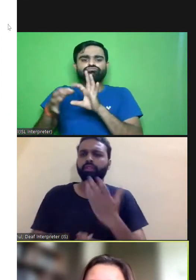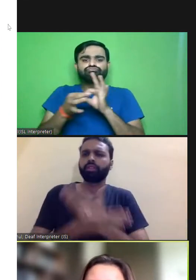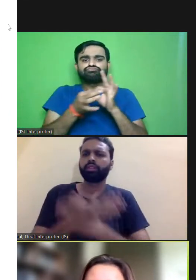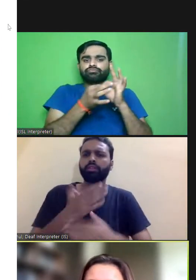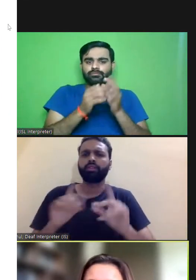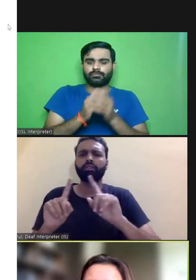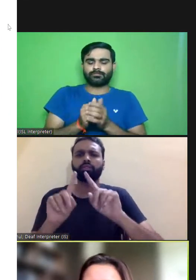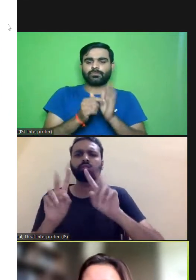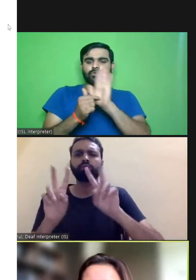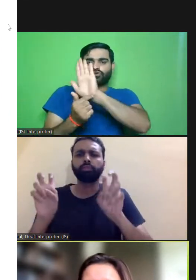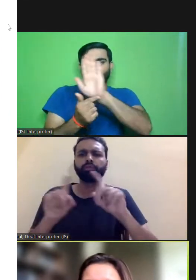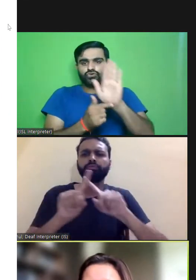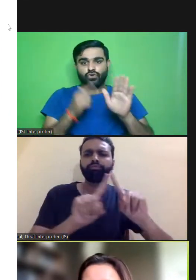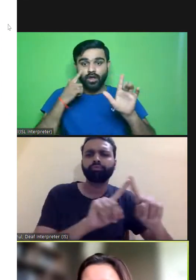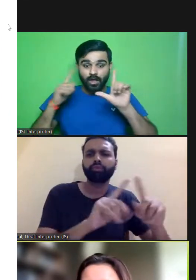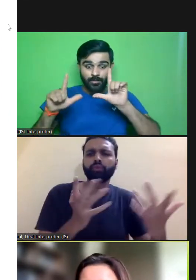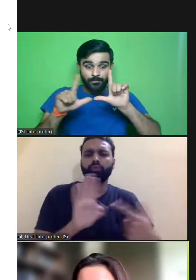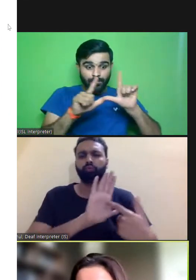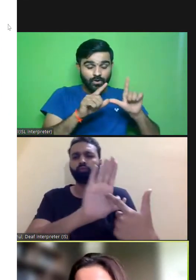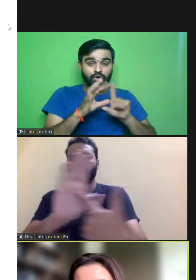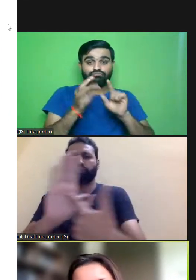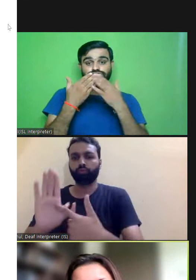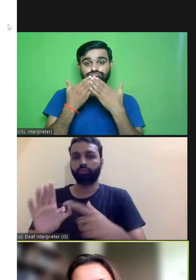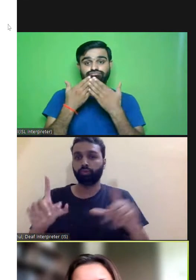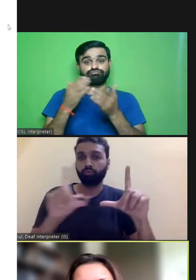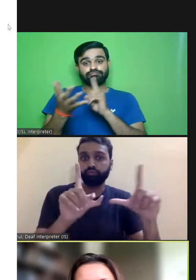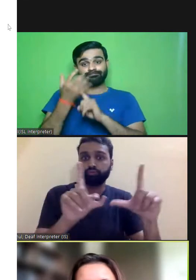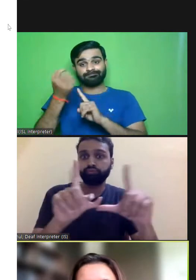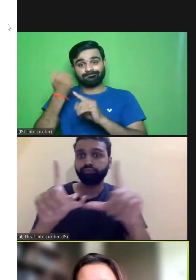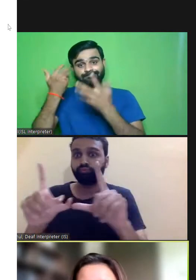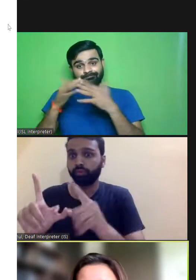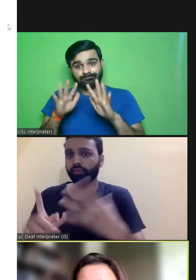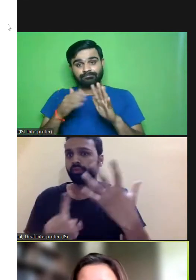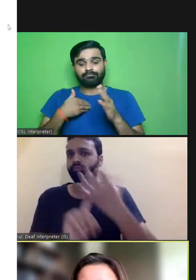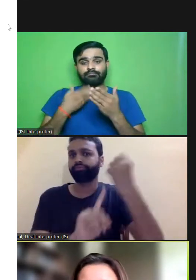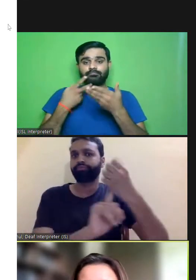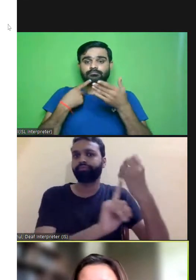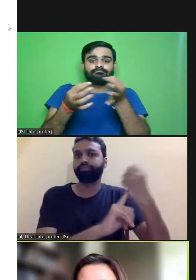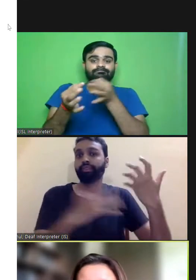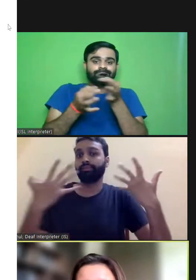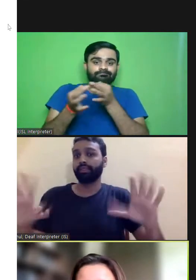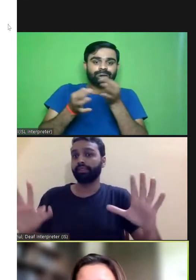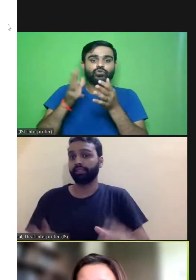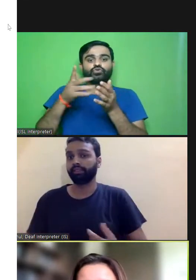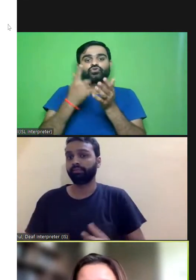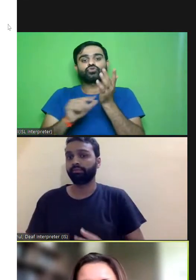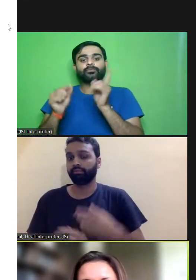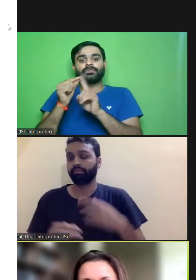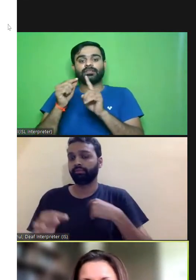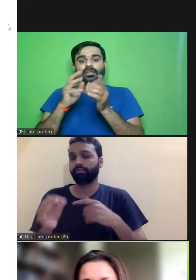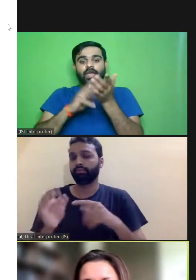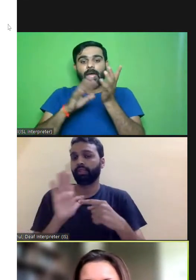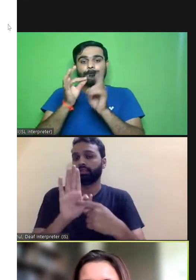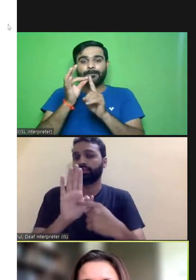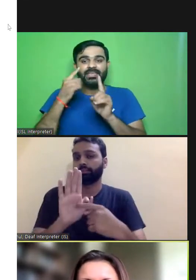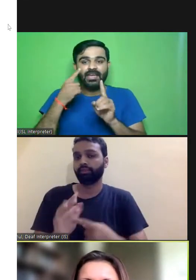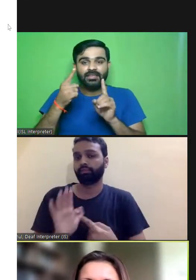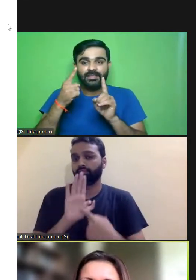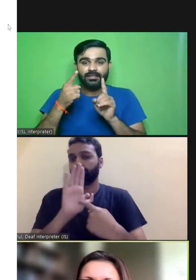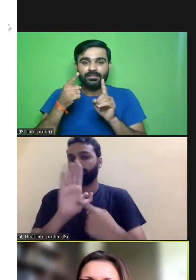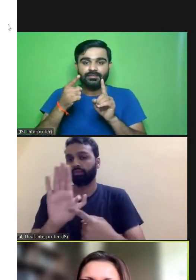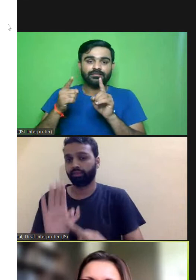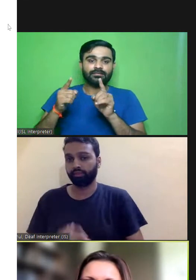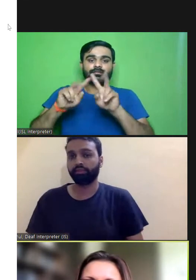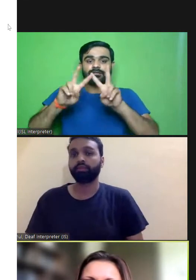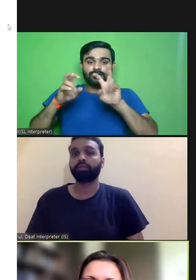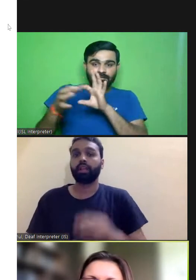to show some evidence of previous studies and the evidence that we have with the global MPI or the global multidimensional poverty index,